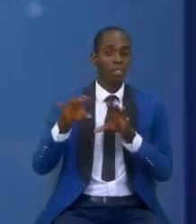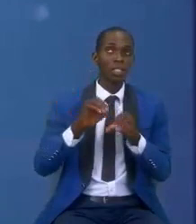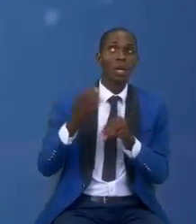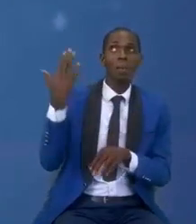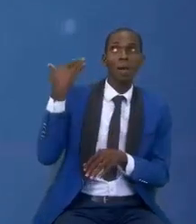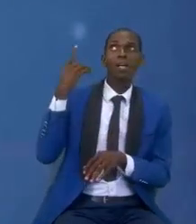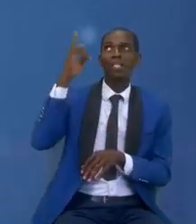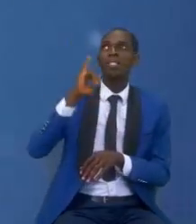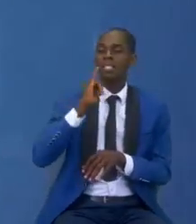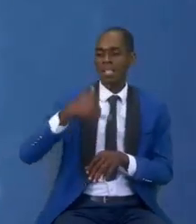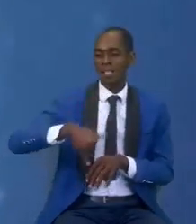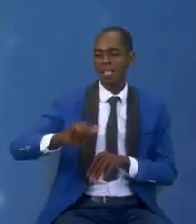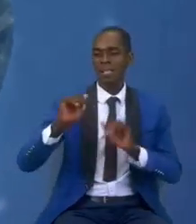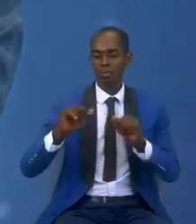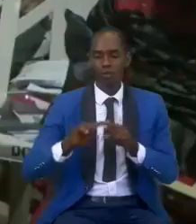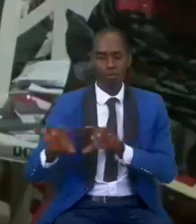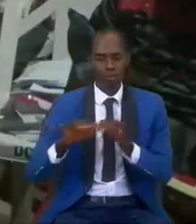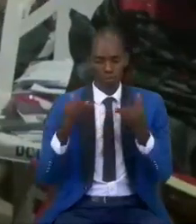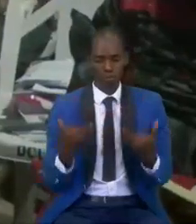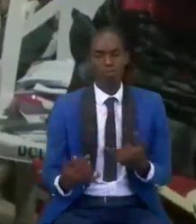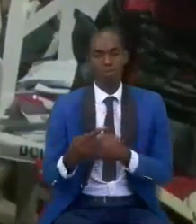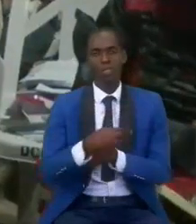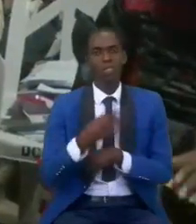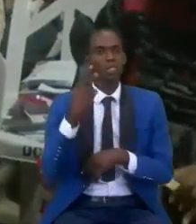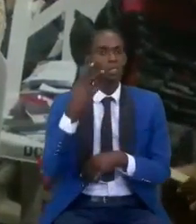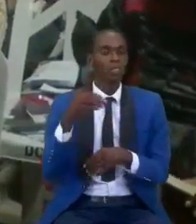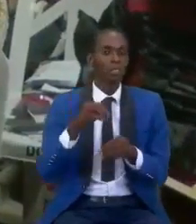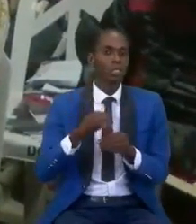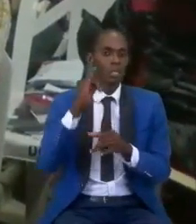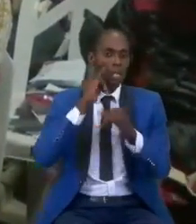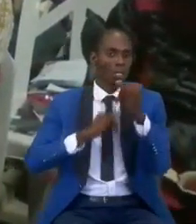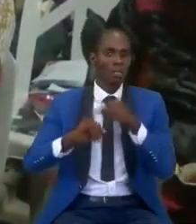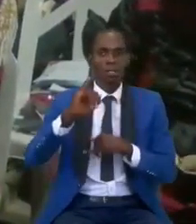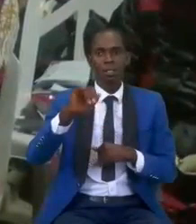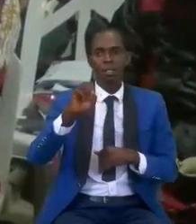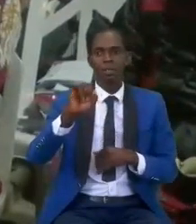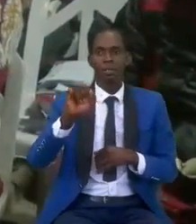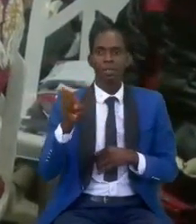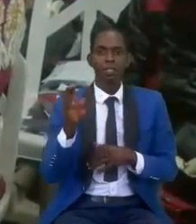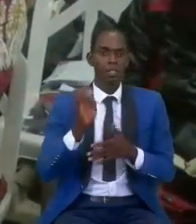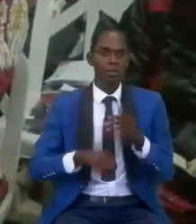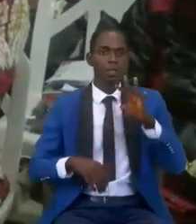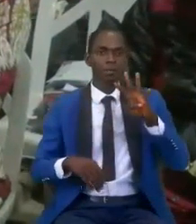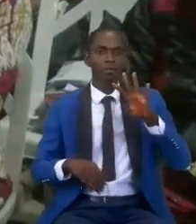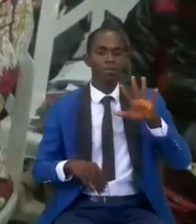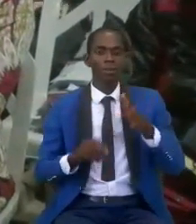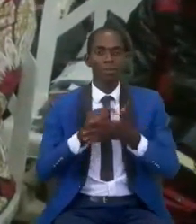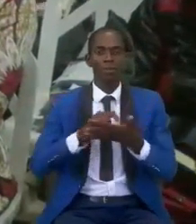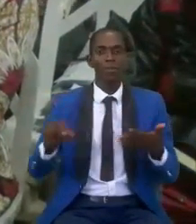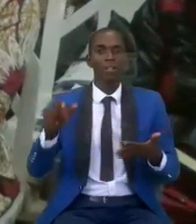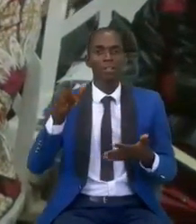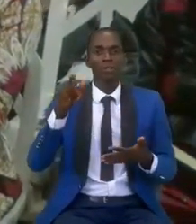chapter 45, and I'm reading from verse 22. Isaiah chapter